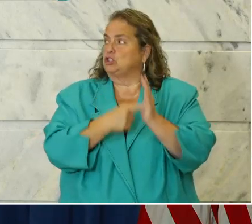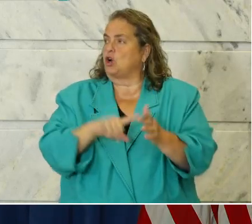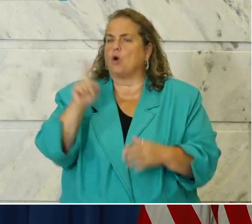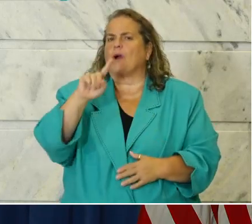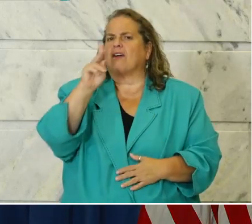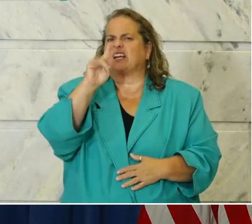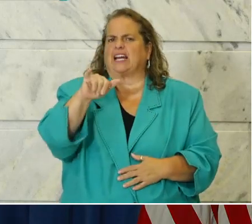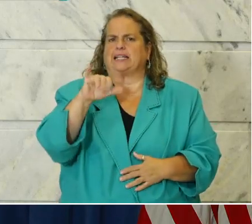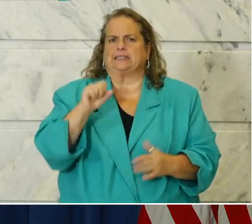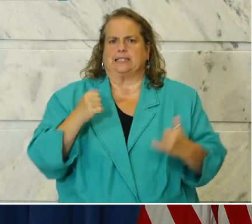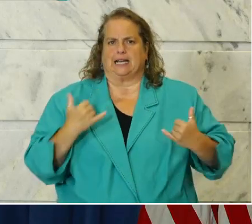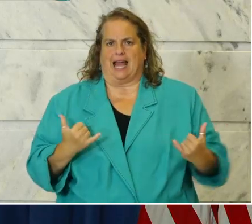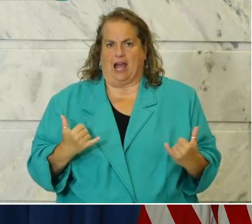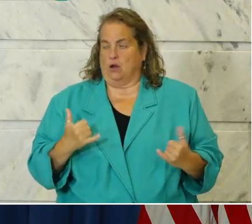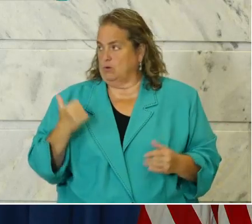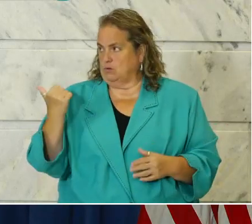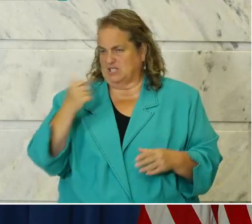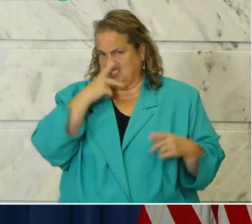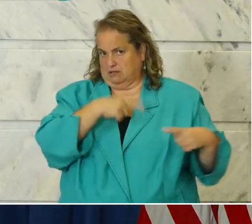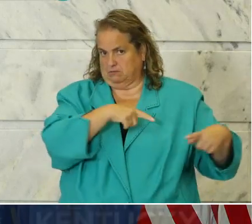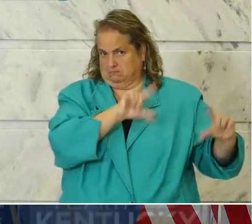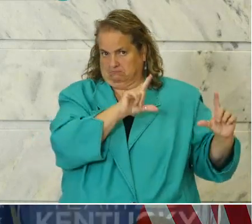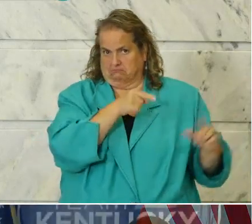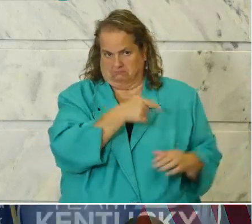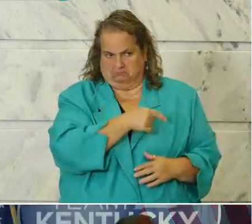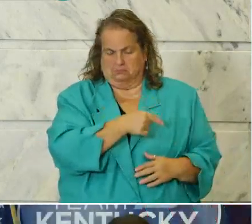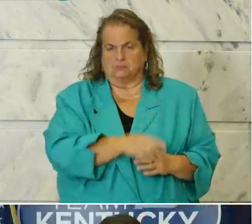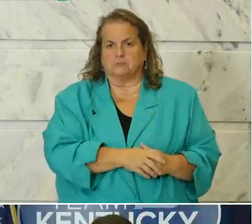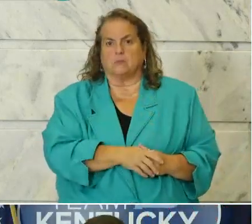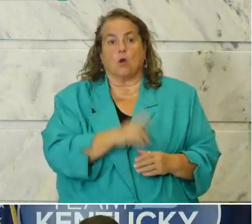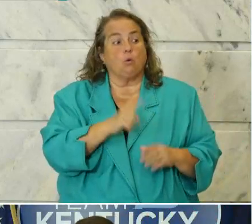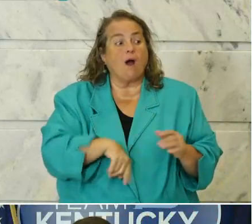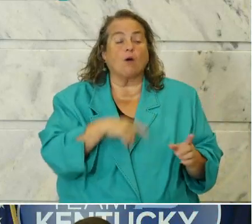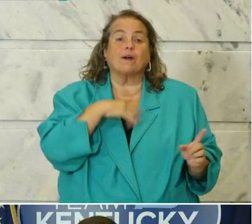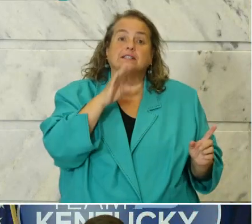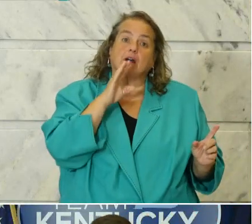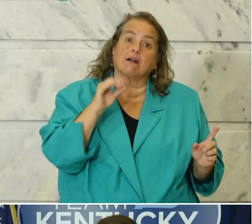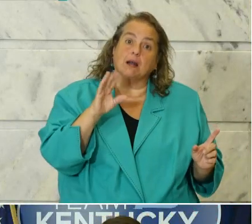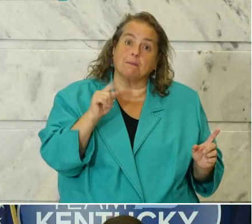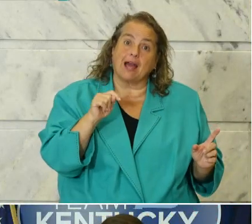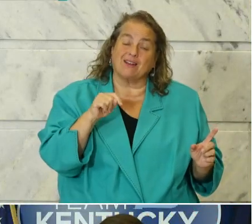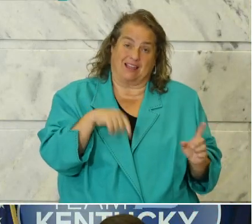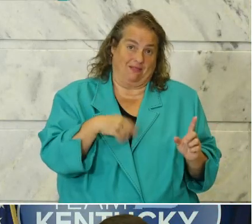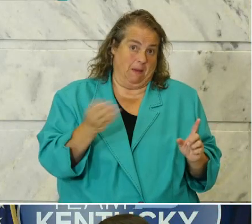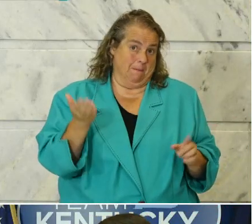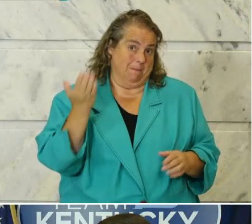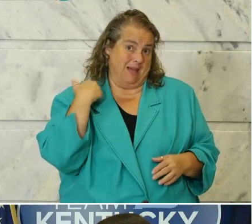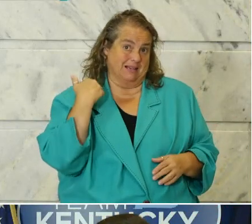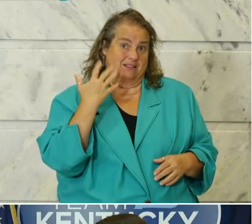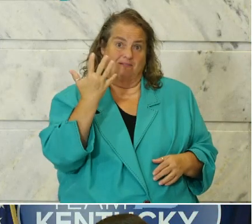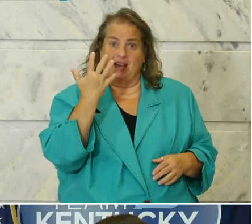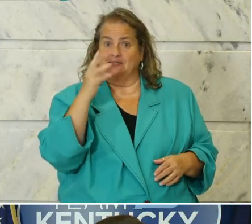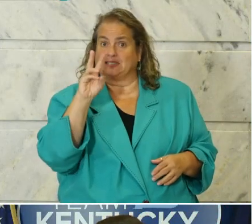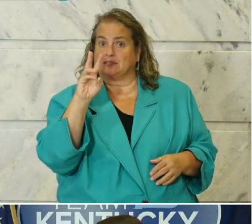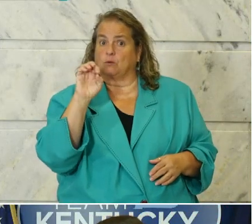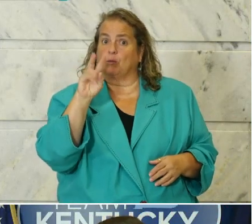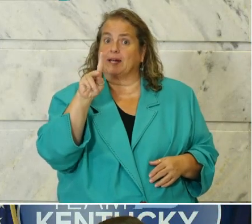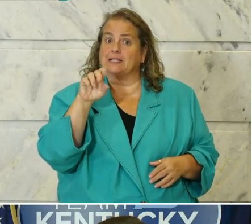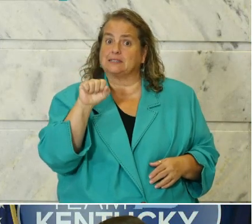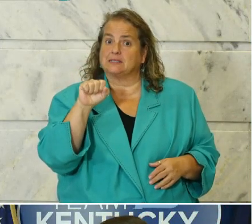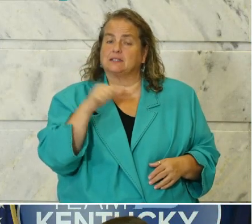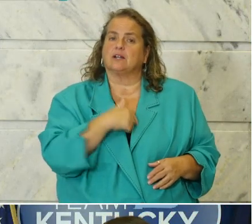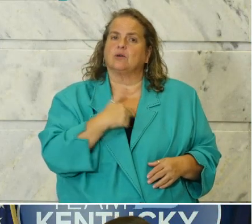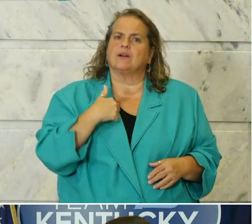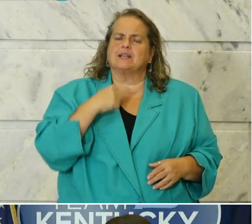Kentucky is right now. This is what we were talking about, in that in the past 5-6 weeks, we